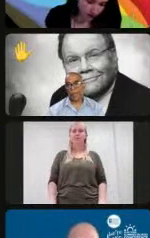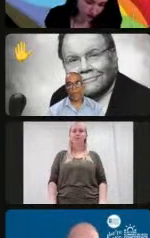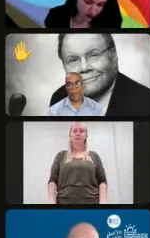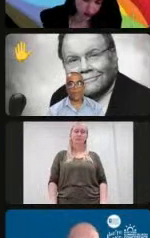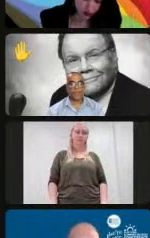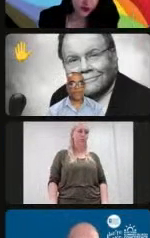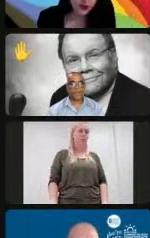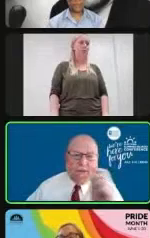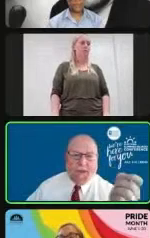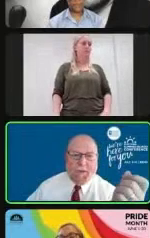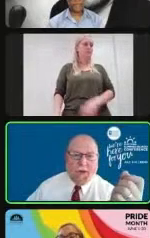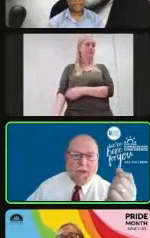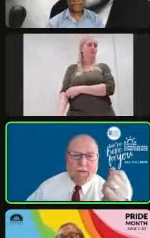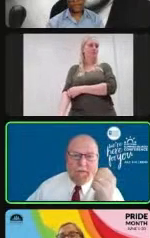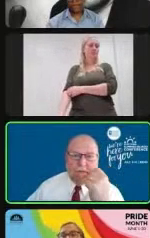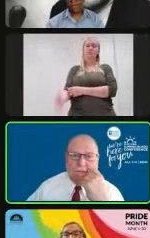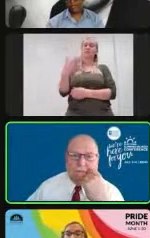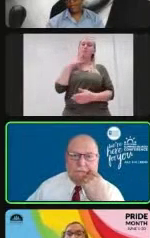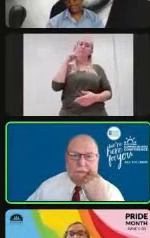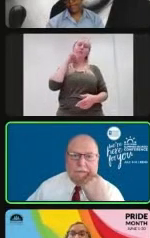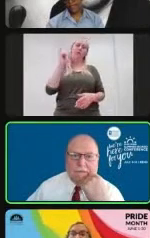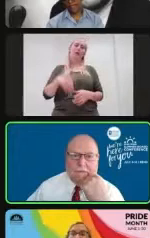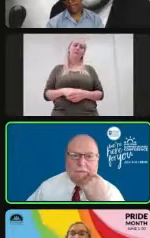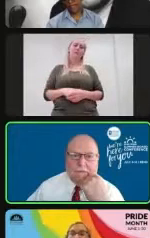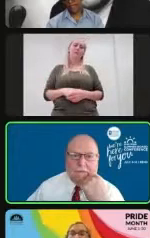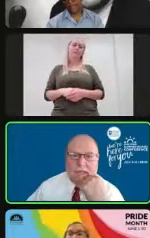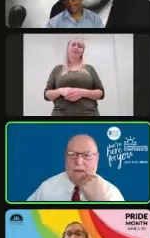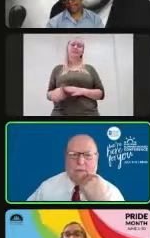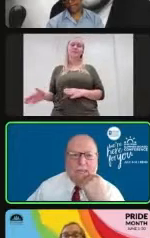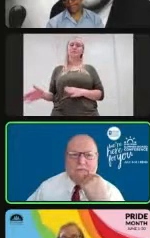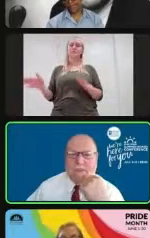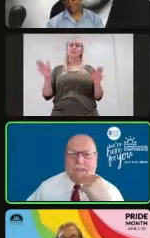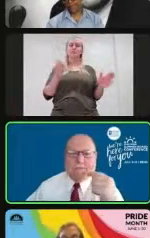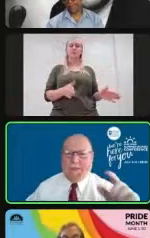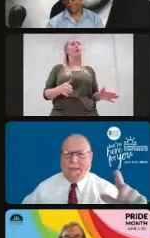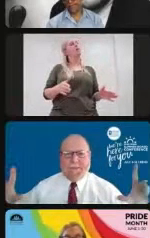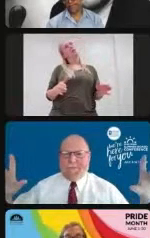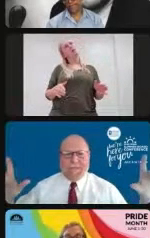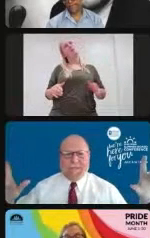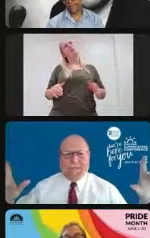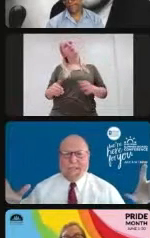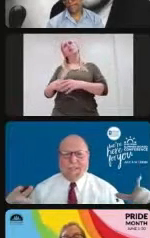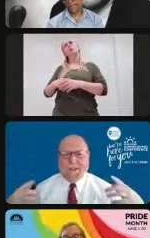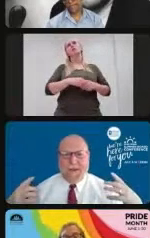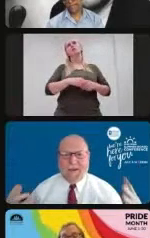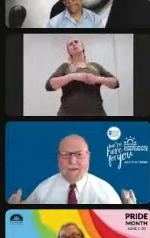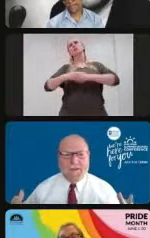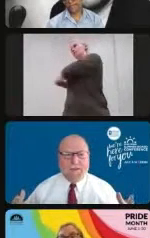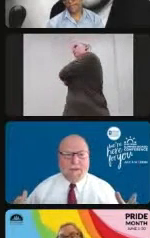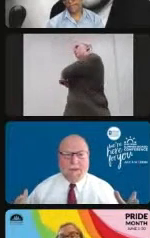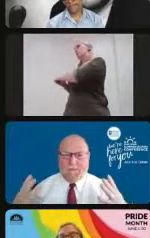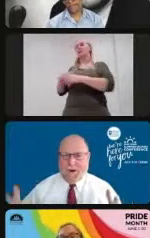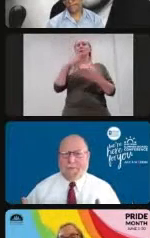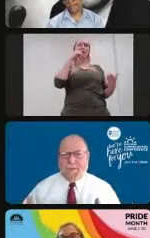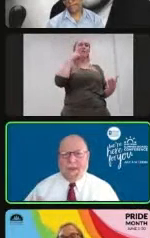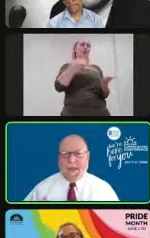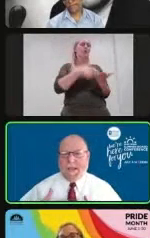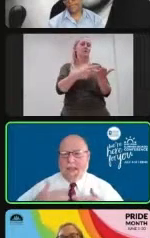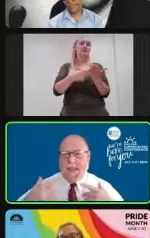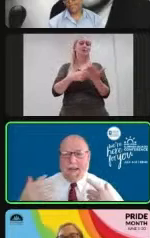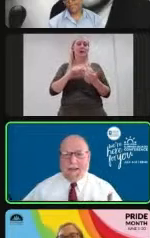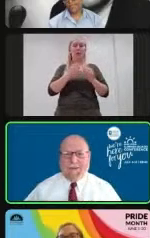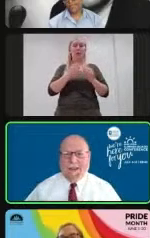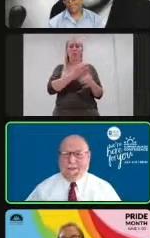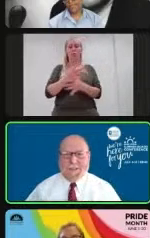Okay, thanks for that, Marty. And thanks for the discussion of how you prep your